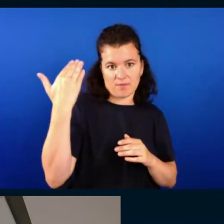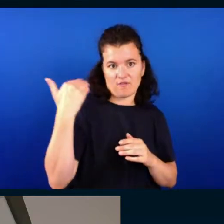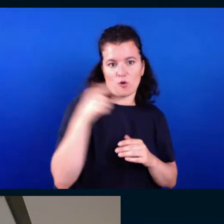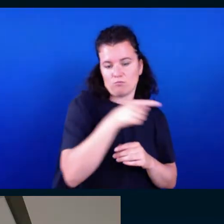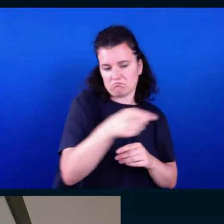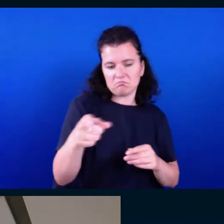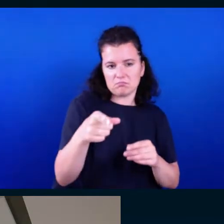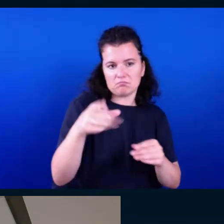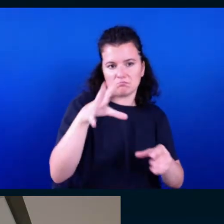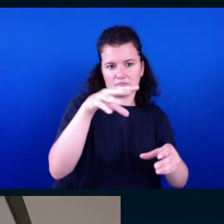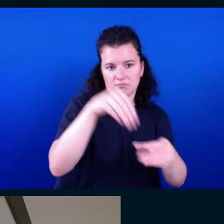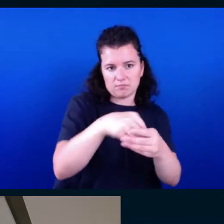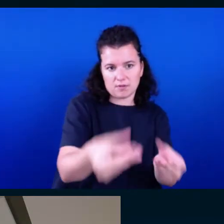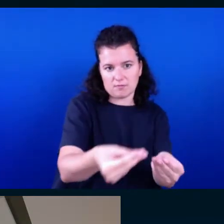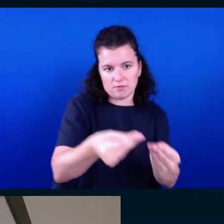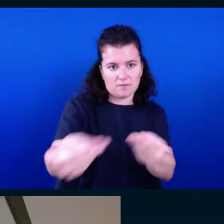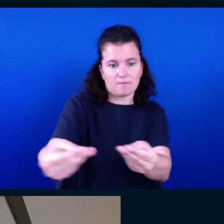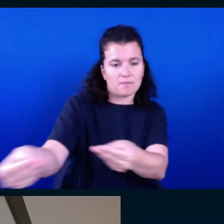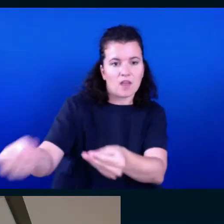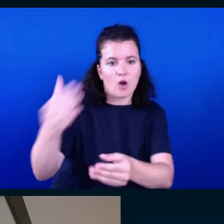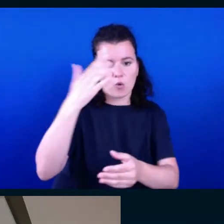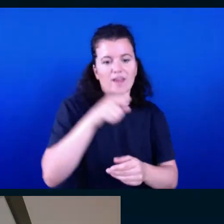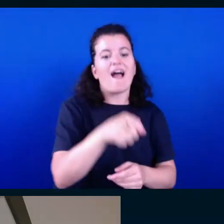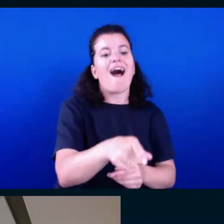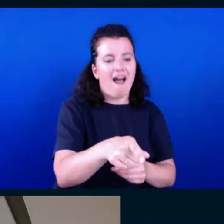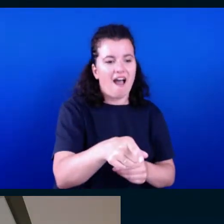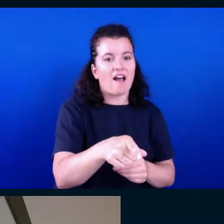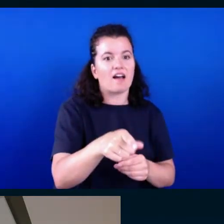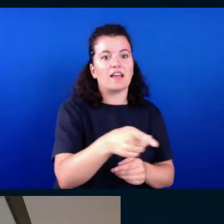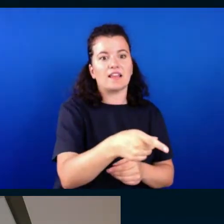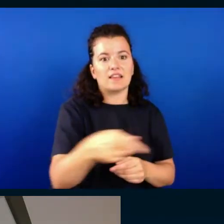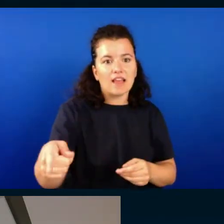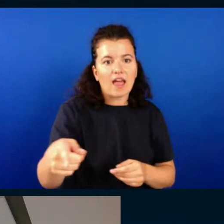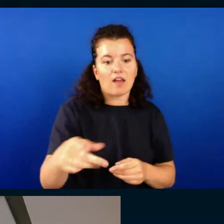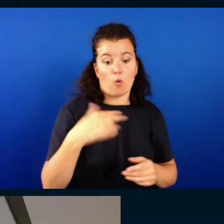customers as a starting point, and then they go forward from there.